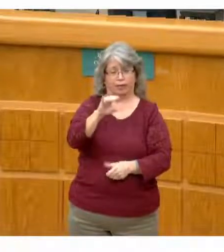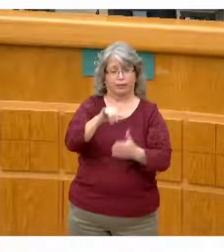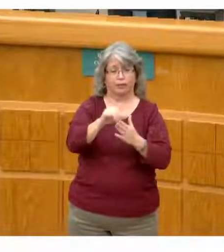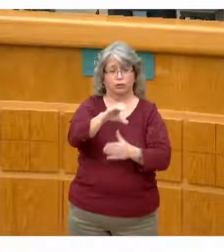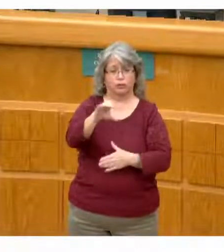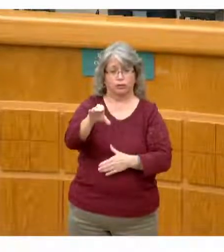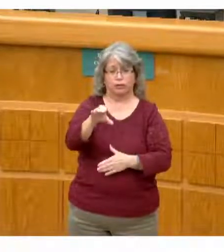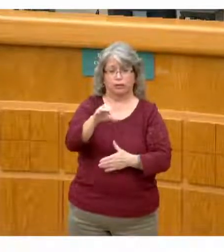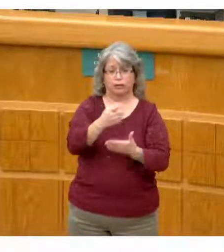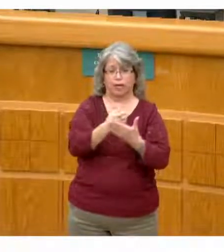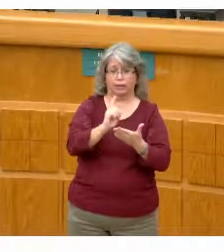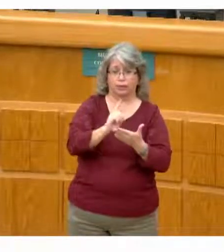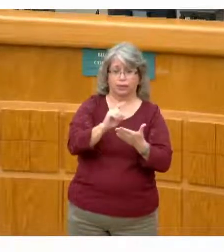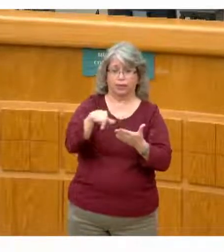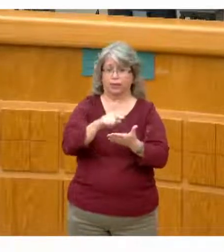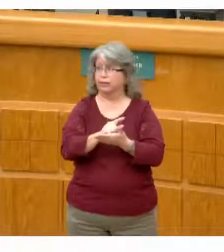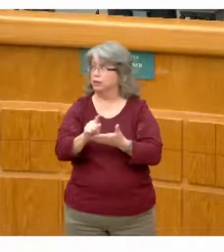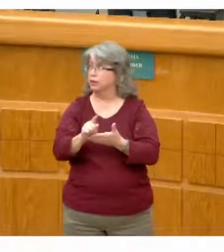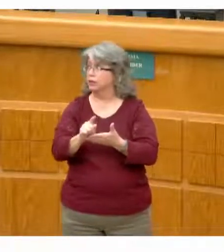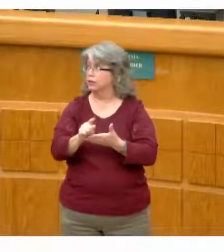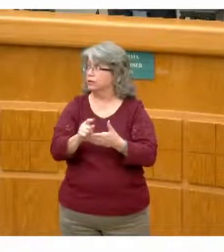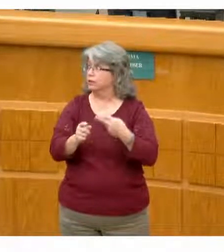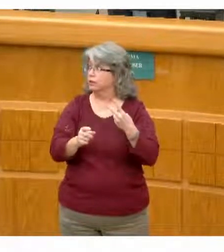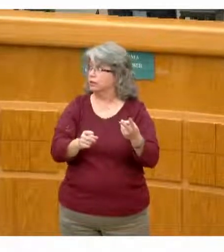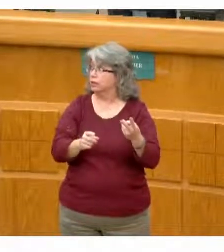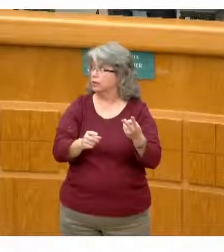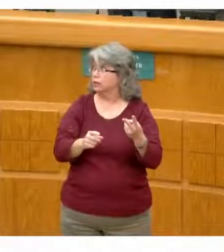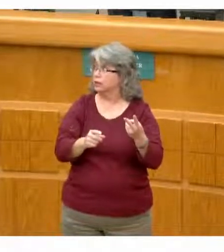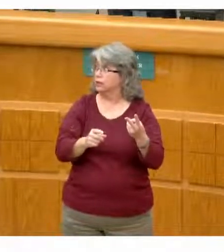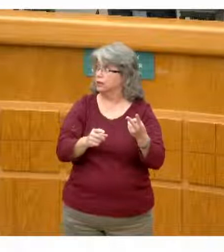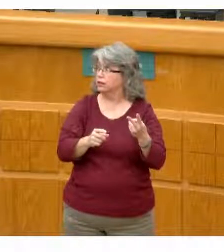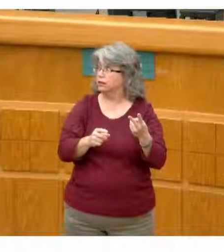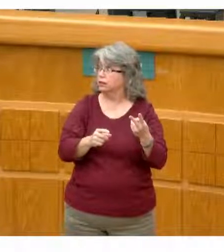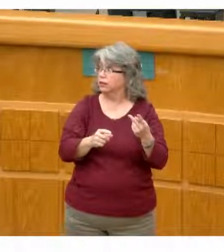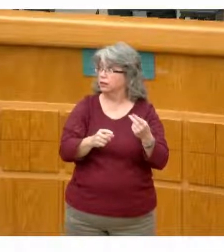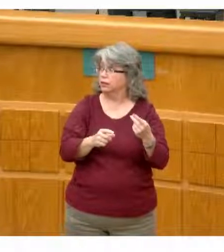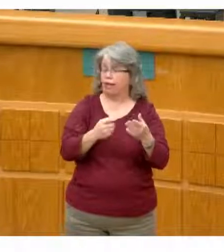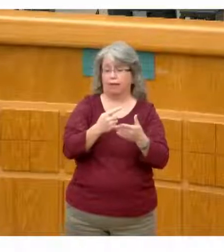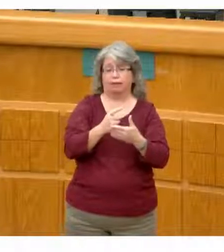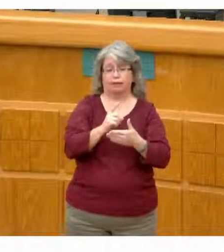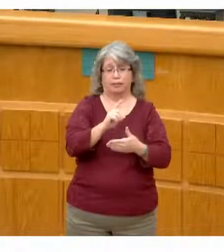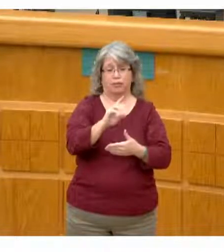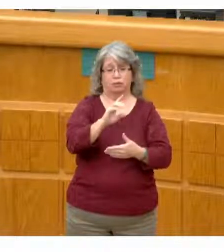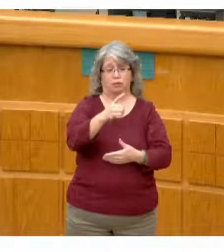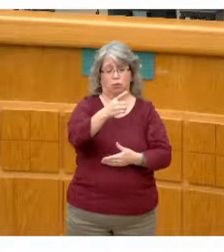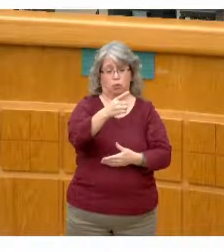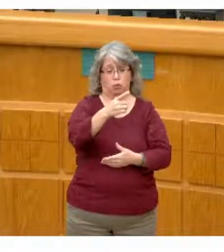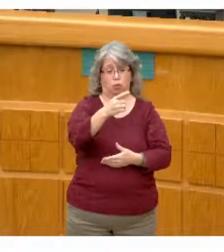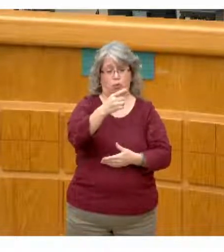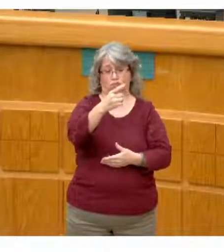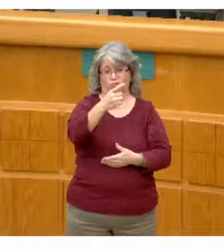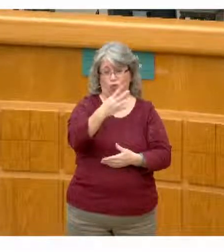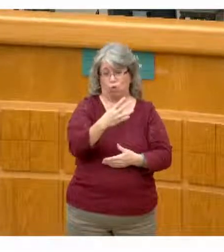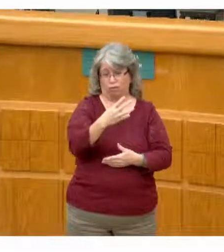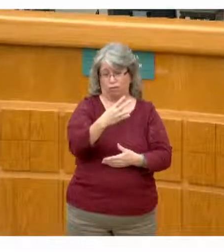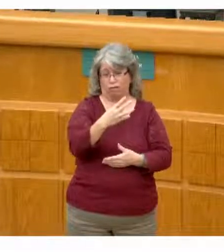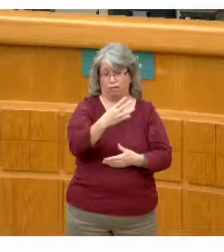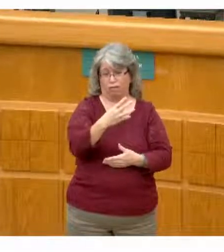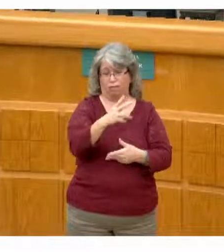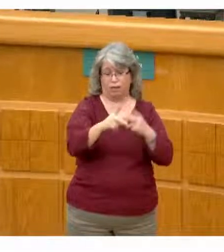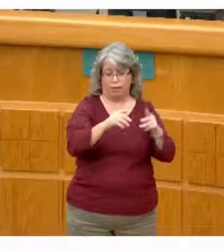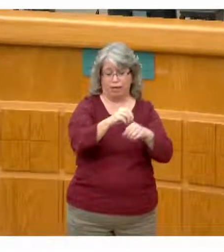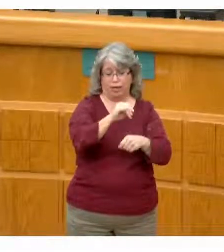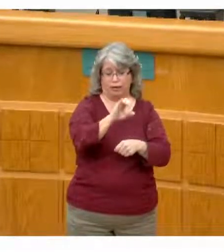this week. See how big that jump is? We went from about a quarter to almost a half of all the people in the